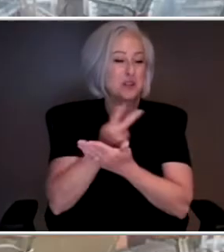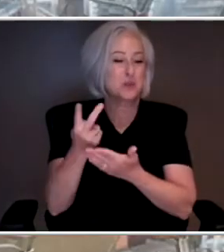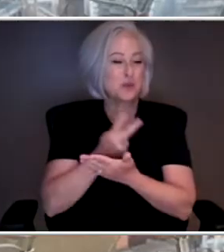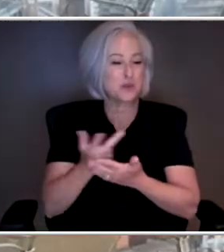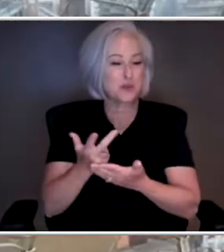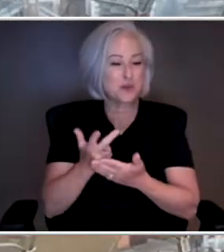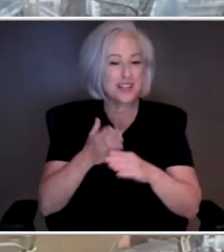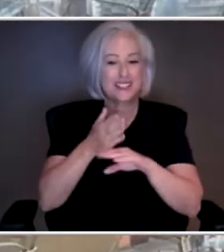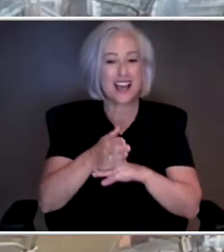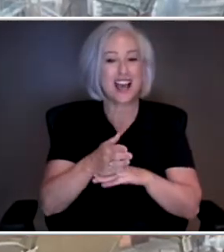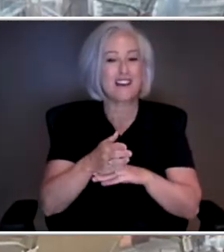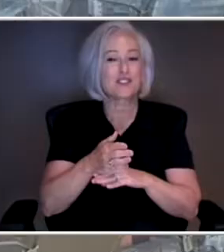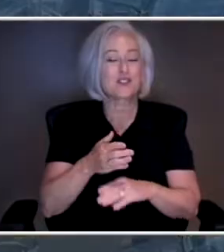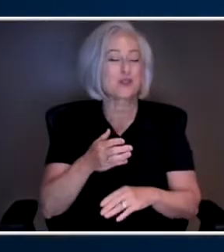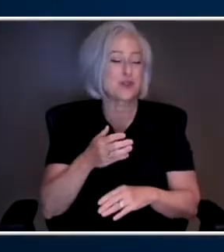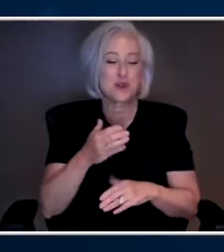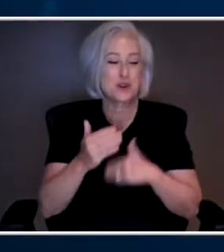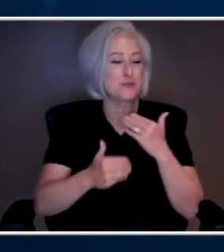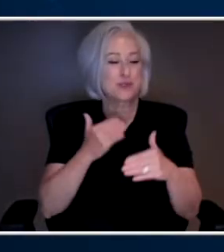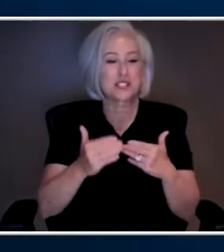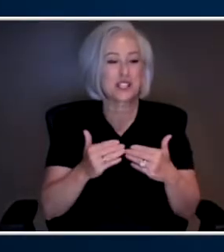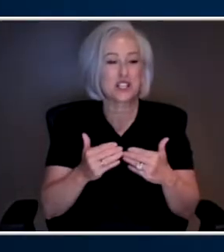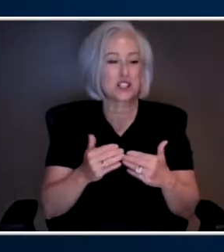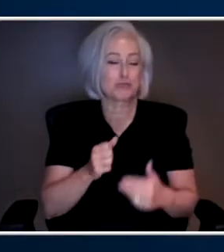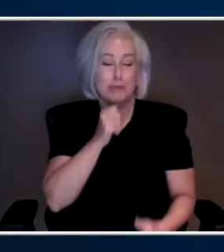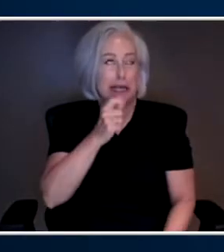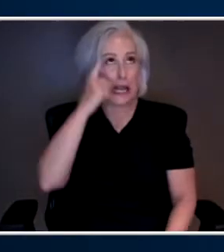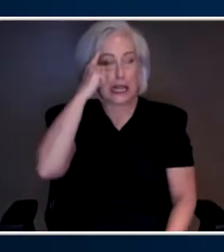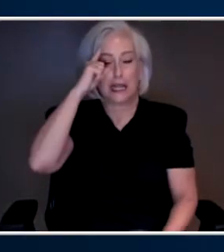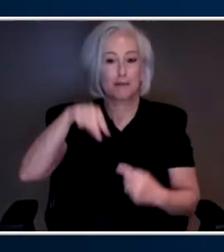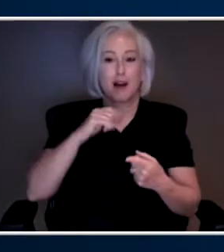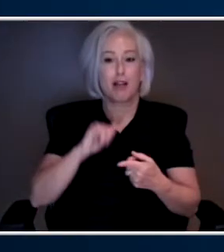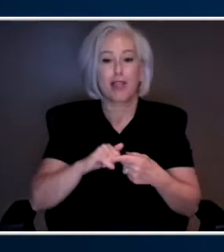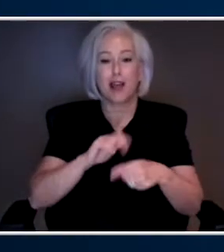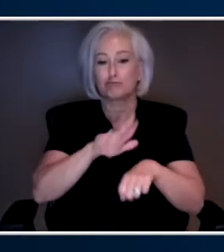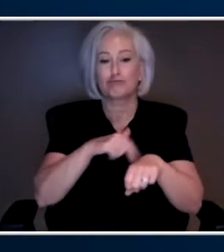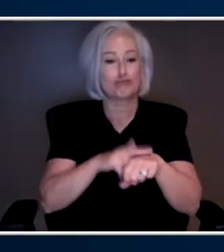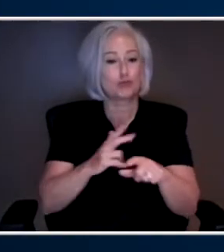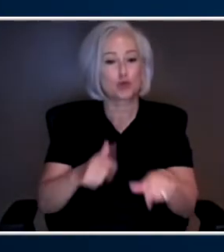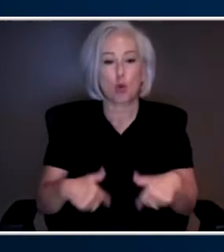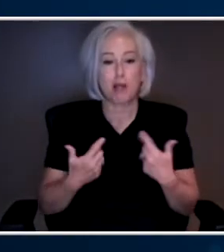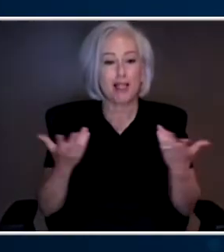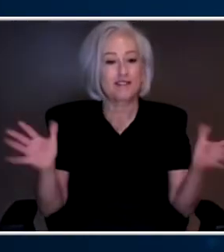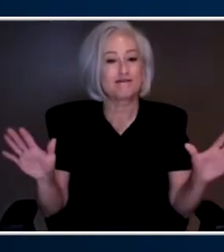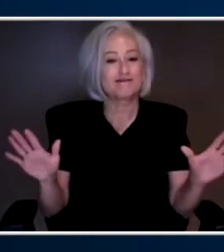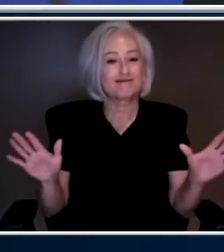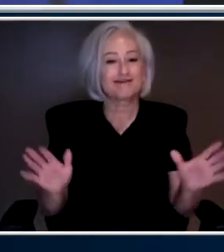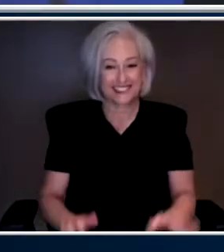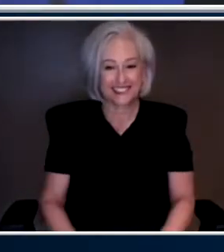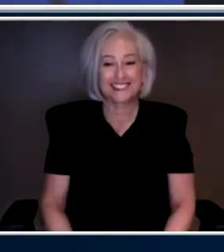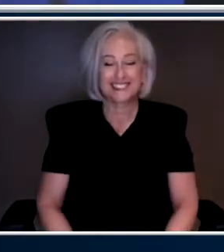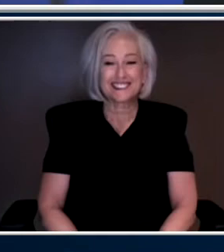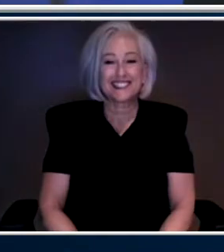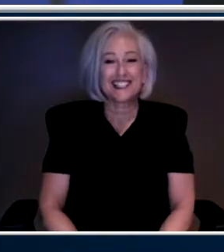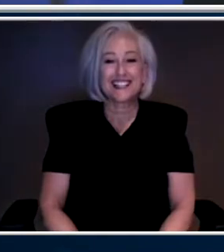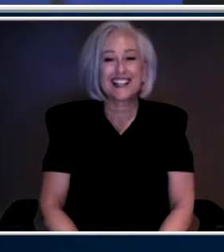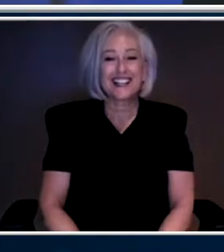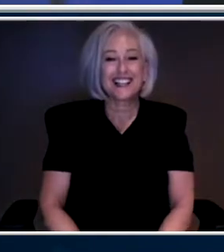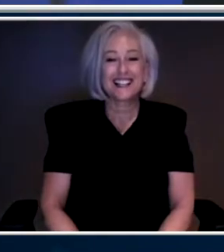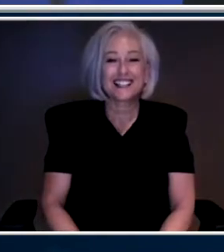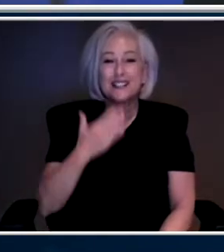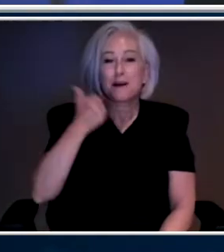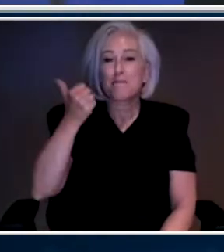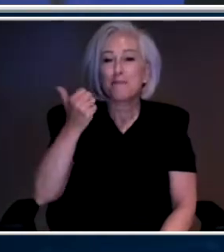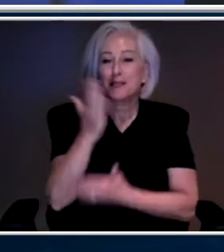another thought. I mean, it's just normal life. That's the best way I can put it. What were the highlights from your trip?